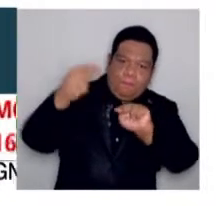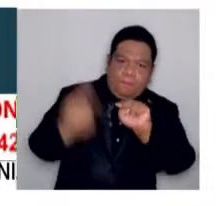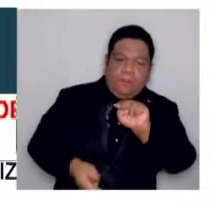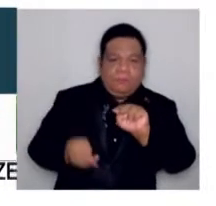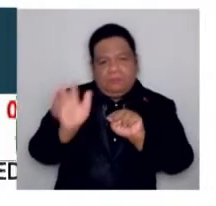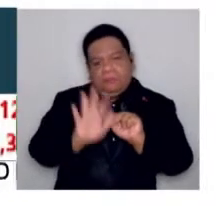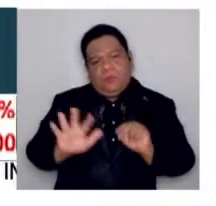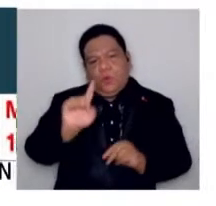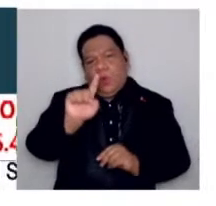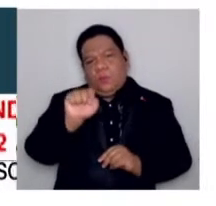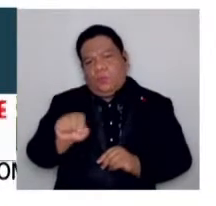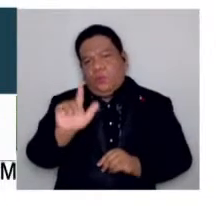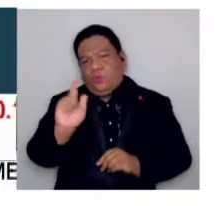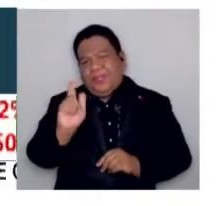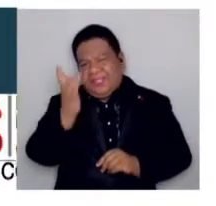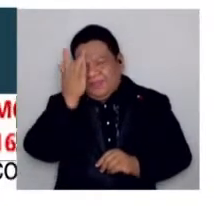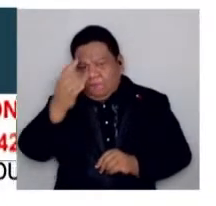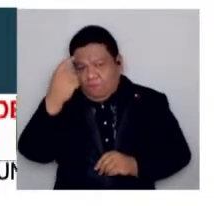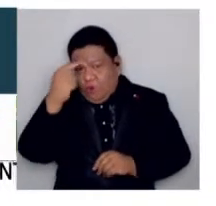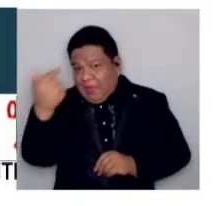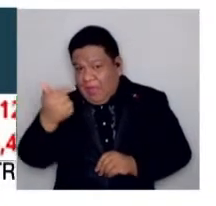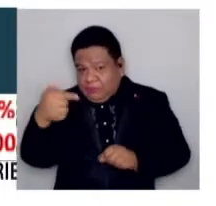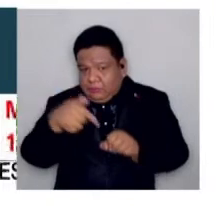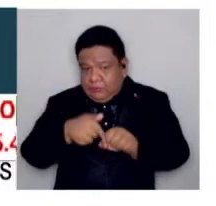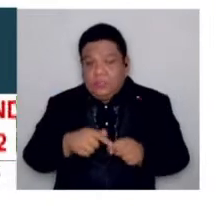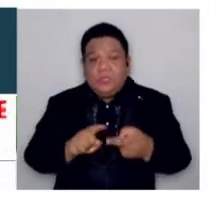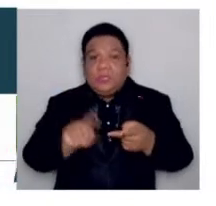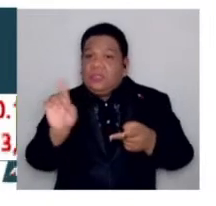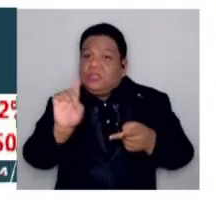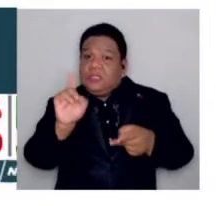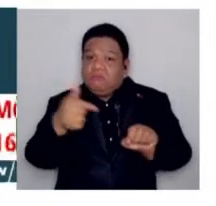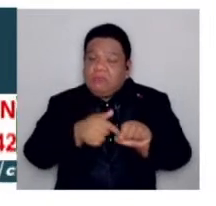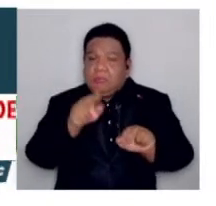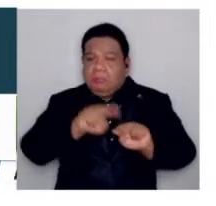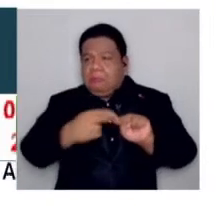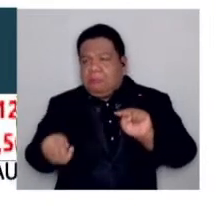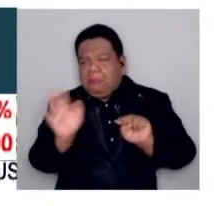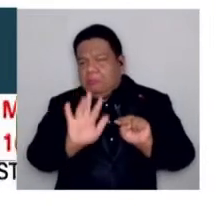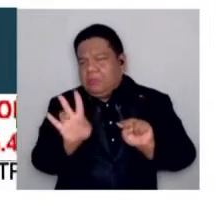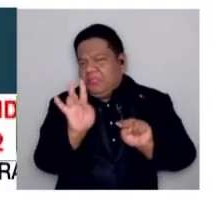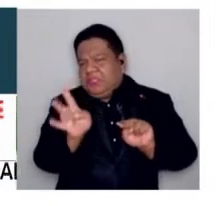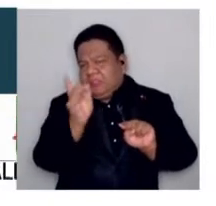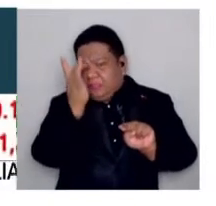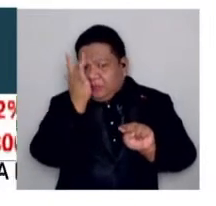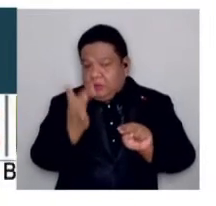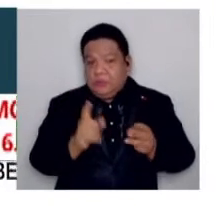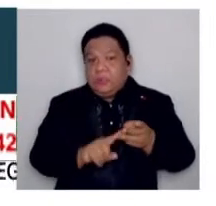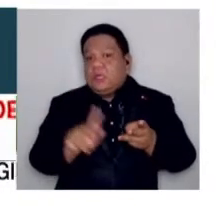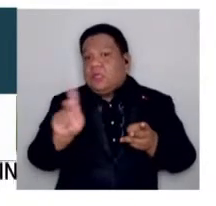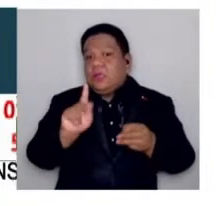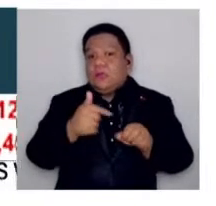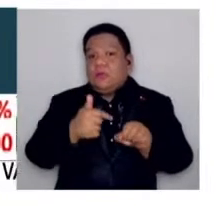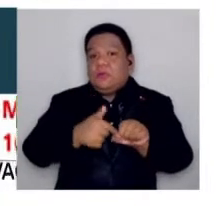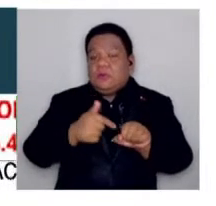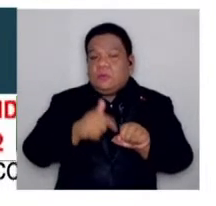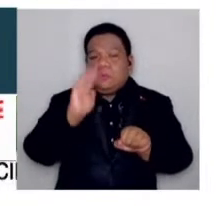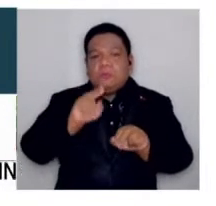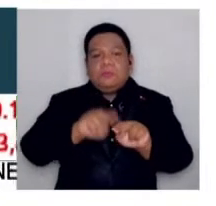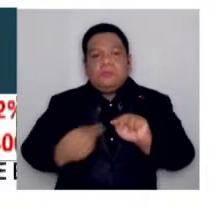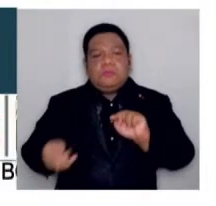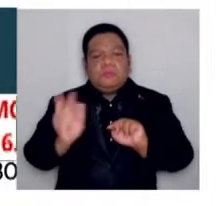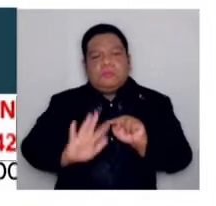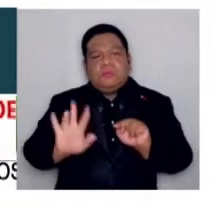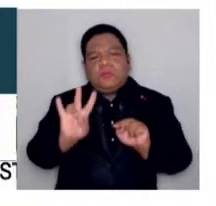and 20 centavos per liter. Diesel prices may go down by 70 centavos per liter, while kerosene prices may be slashed by